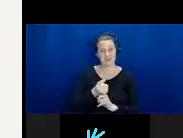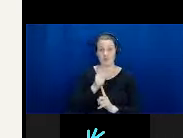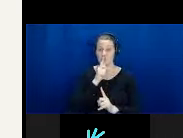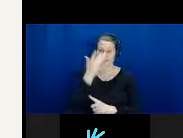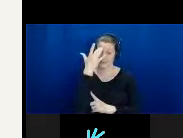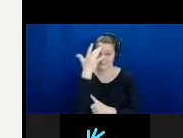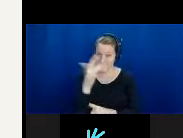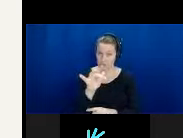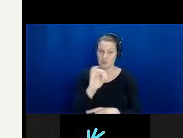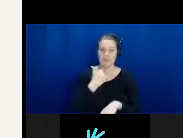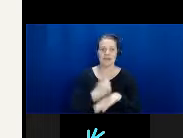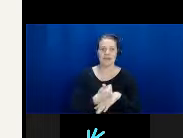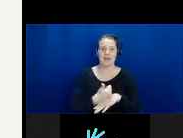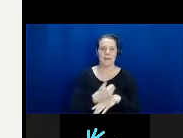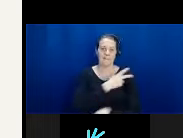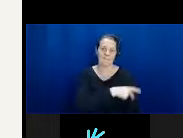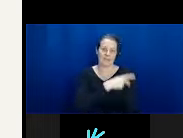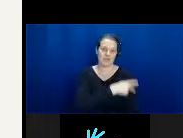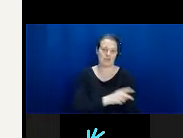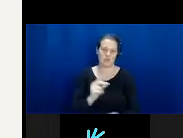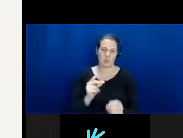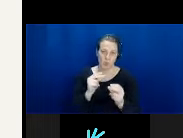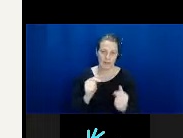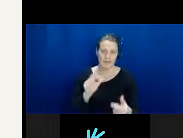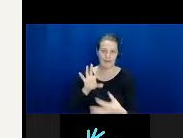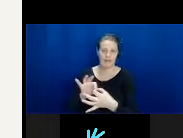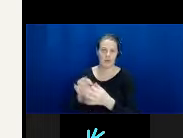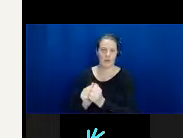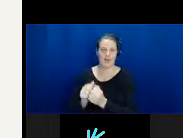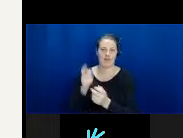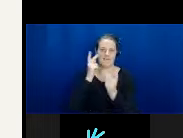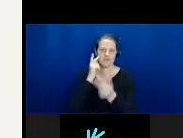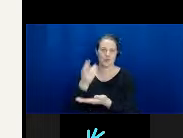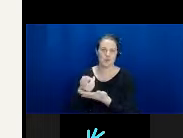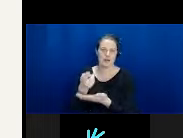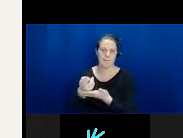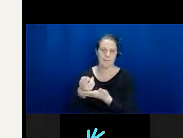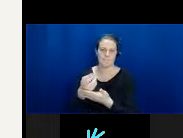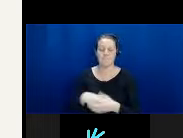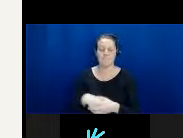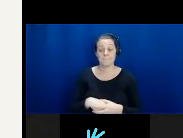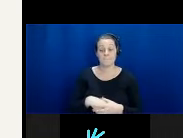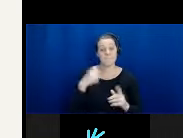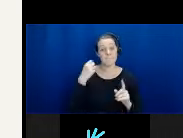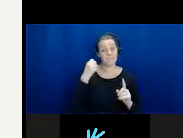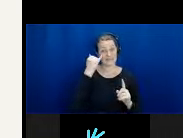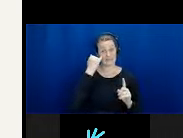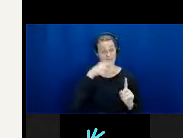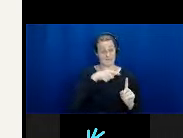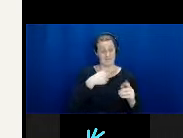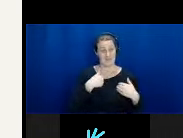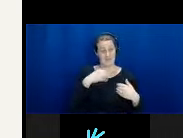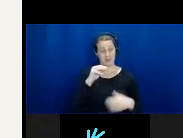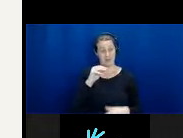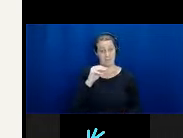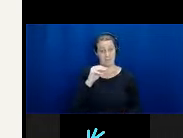to establish patients quickly with vision rehab. Now, it's different if this patient had macular degeneration and